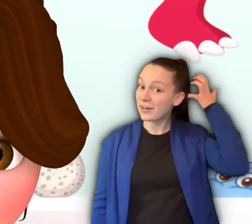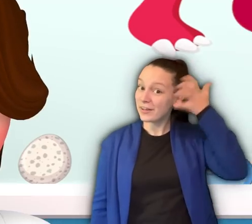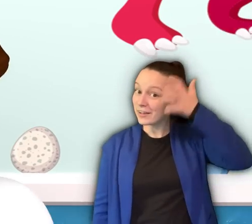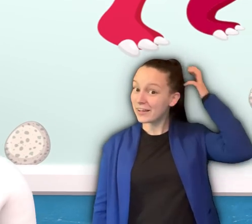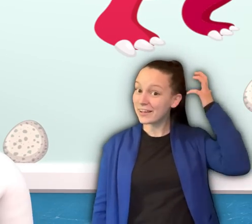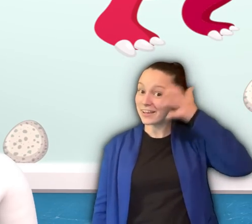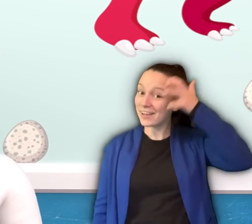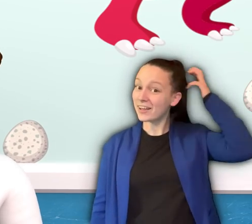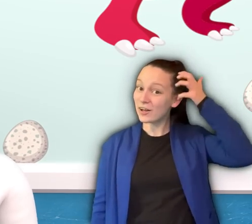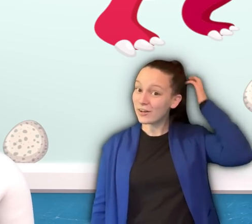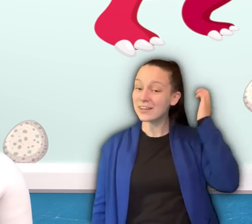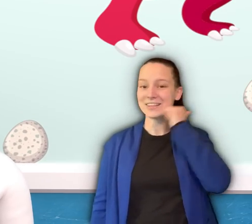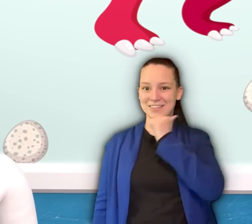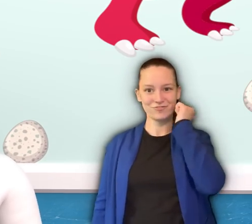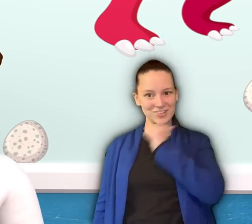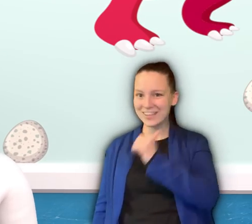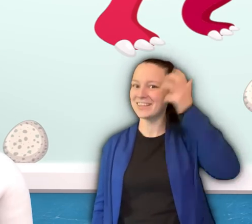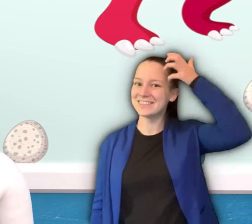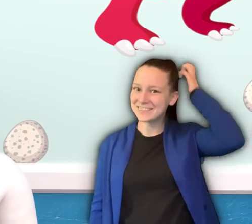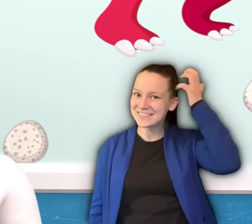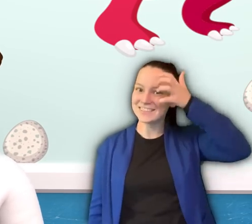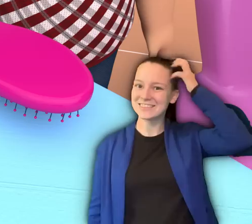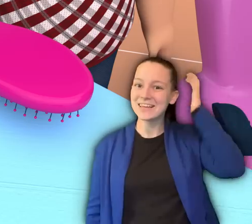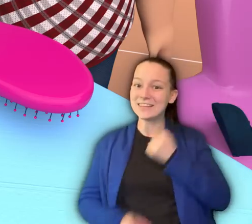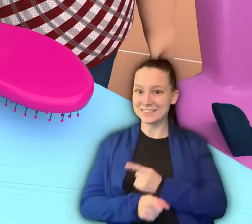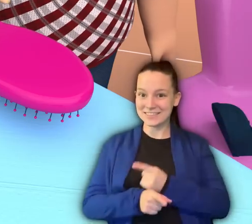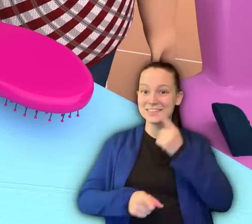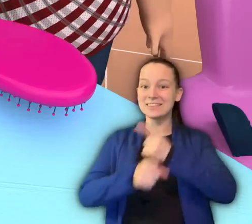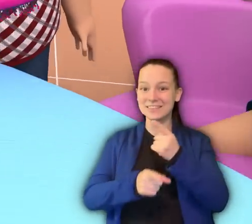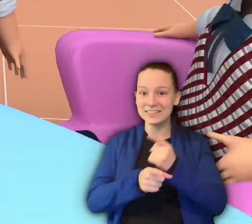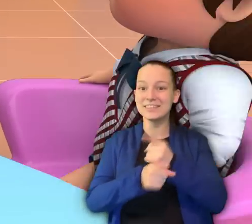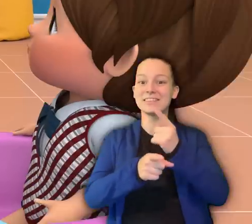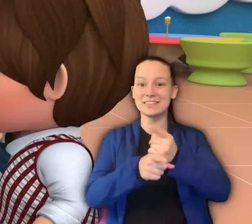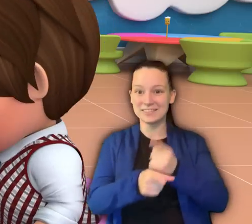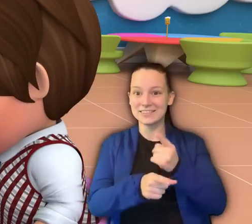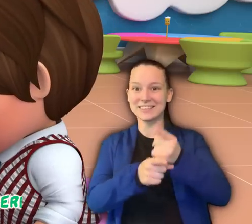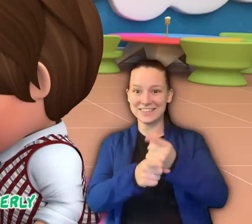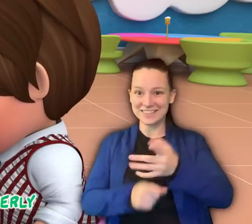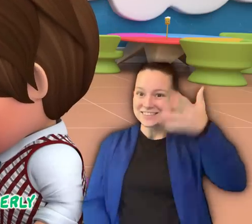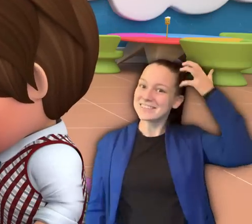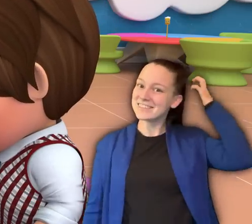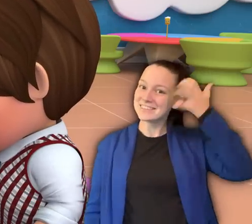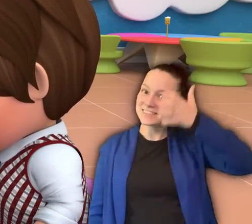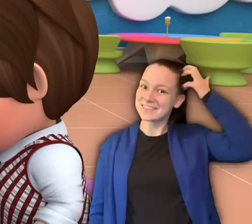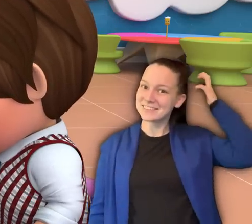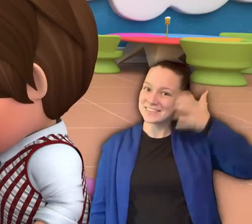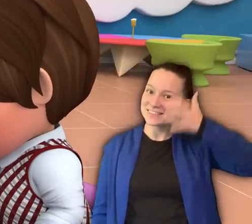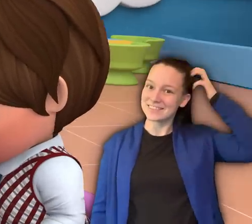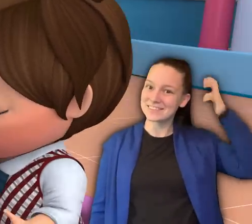comb your hair comb it every day only properly properly properly